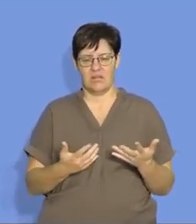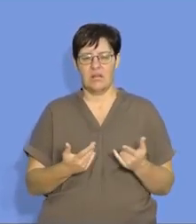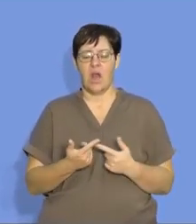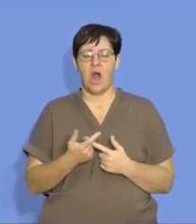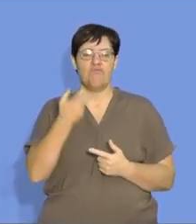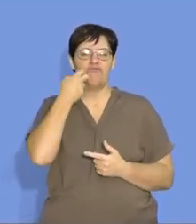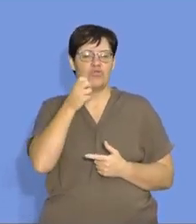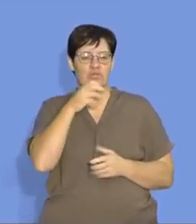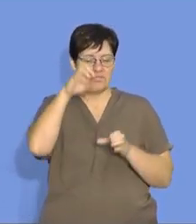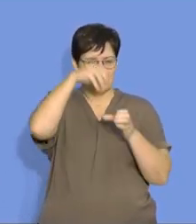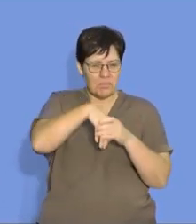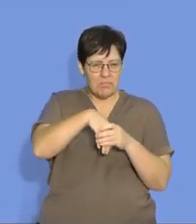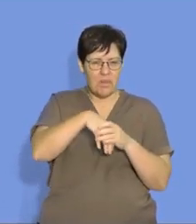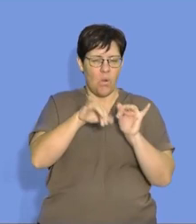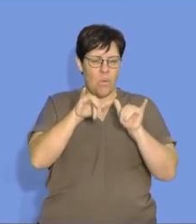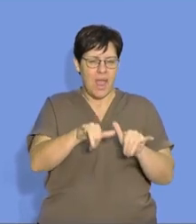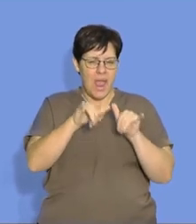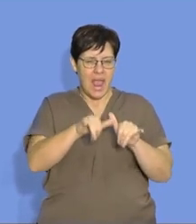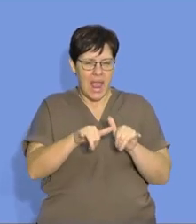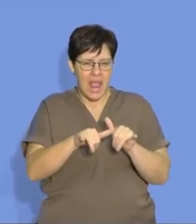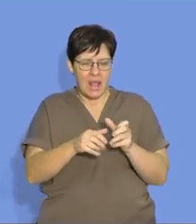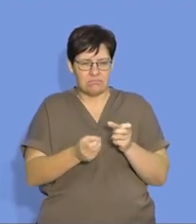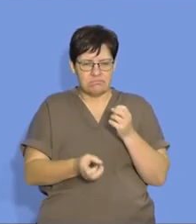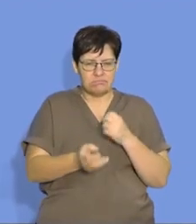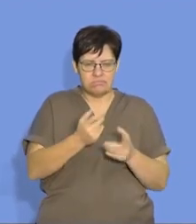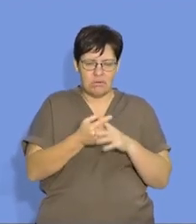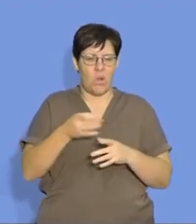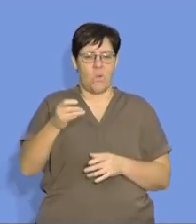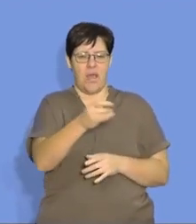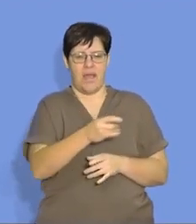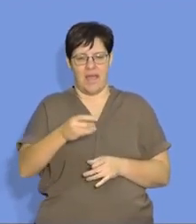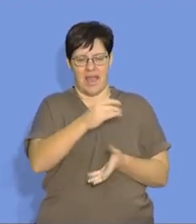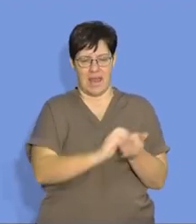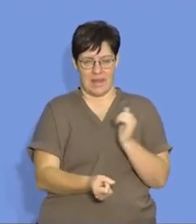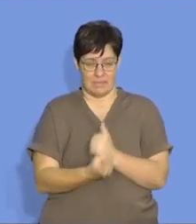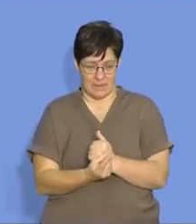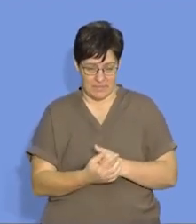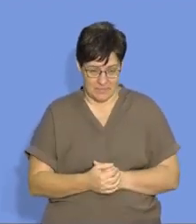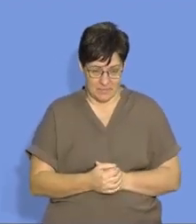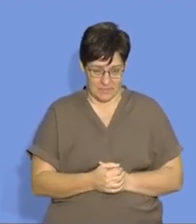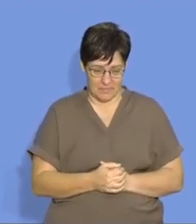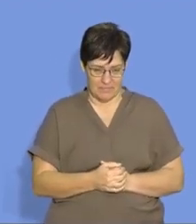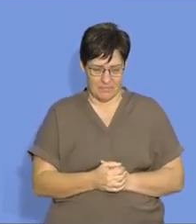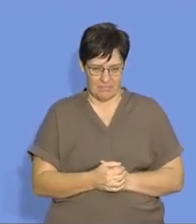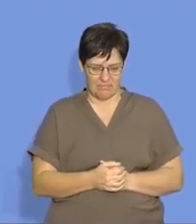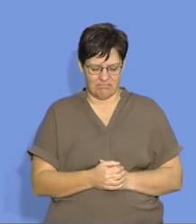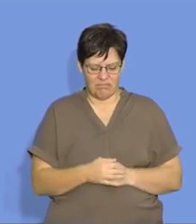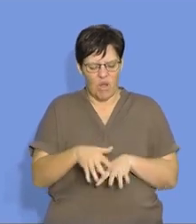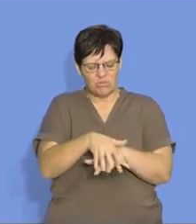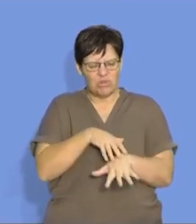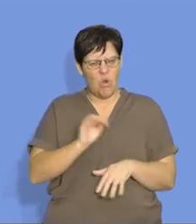of fruit cells or fruit juices to make wine. When we look at our